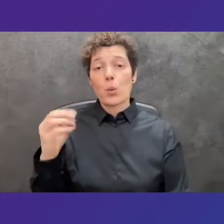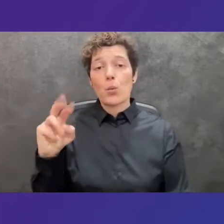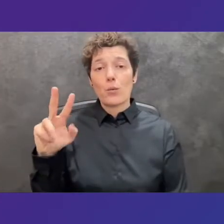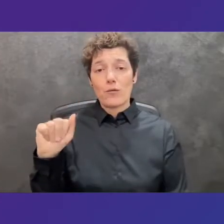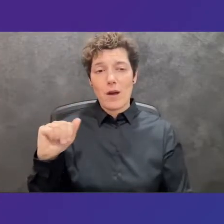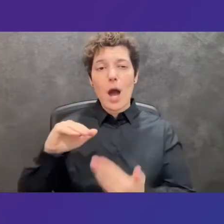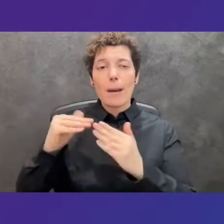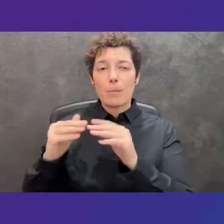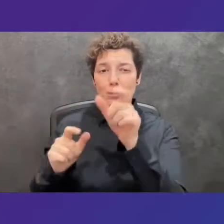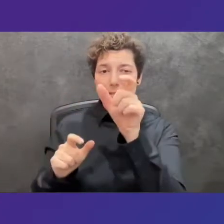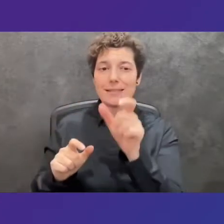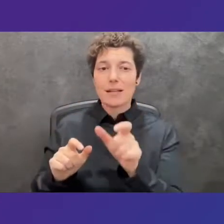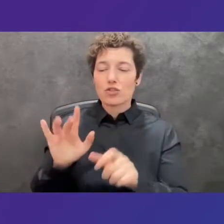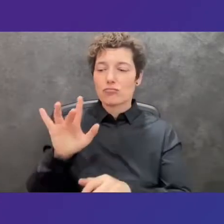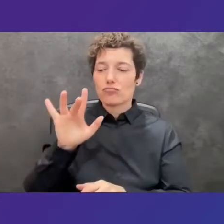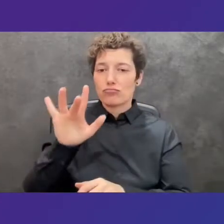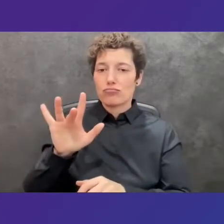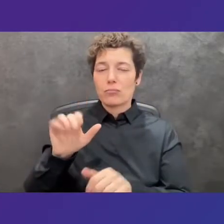the conversation.